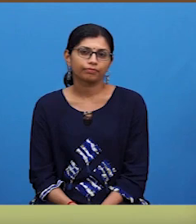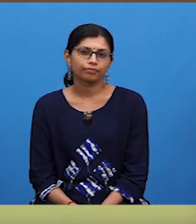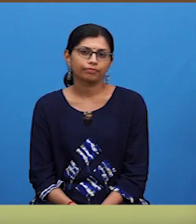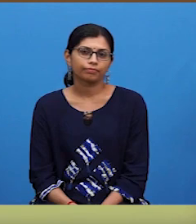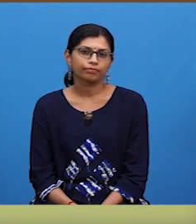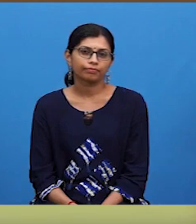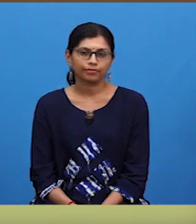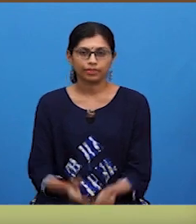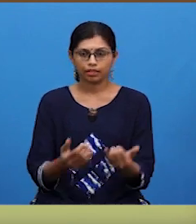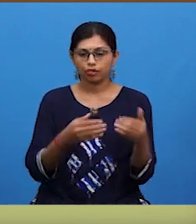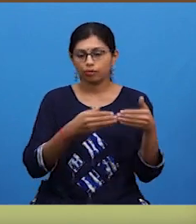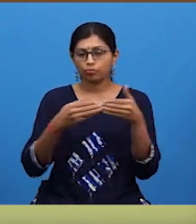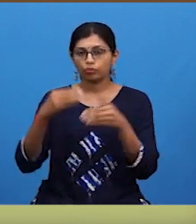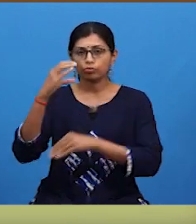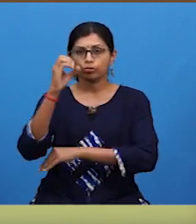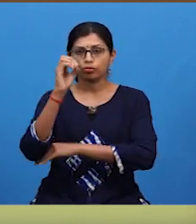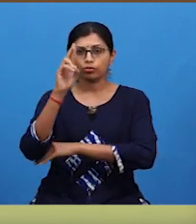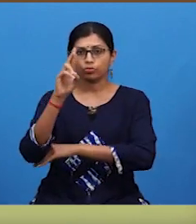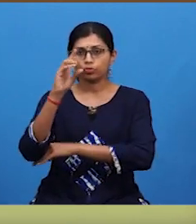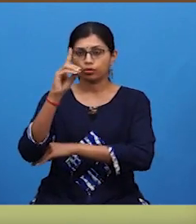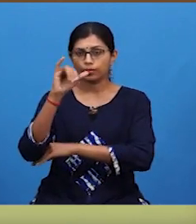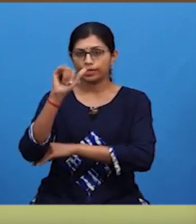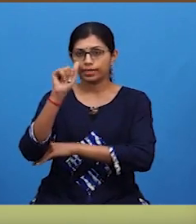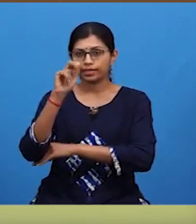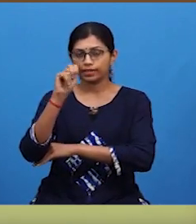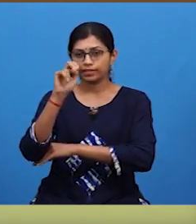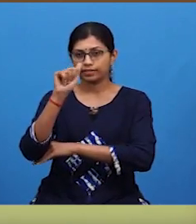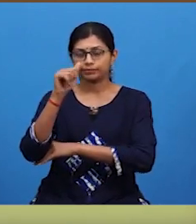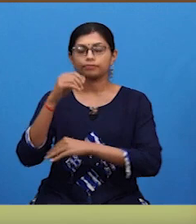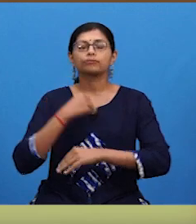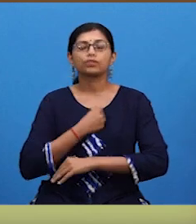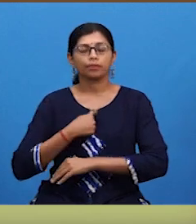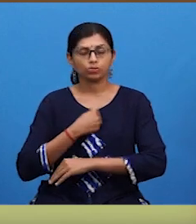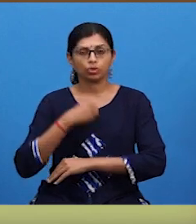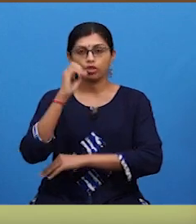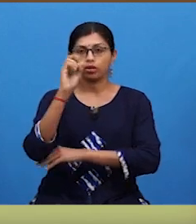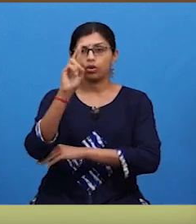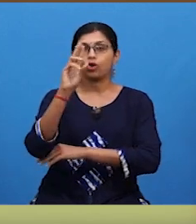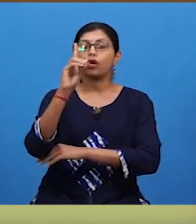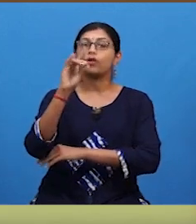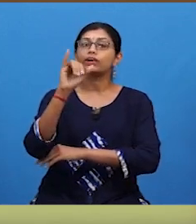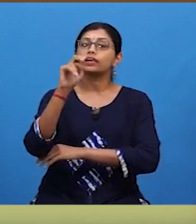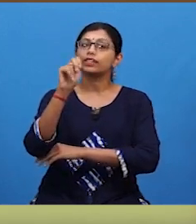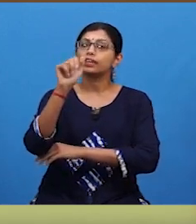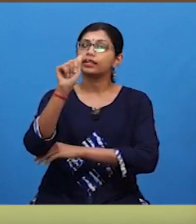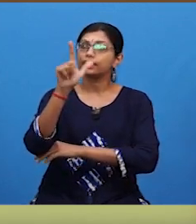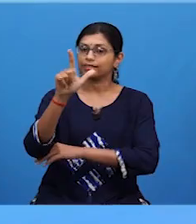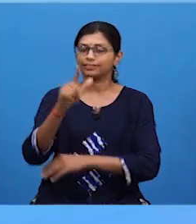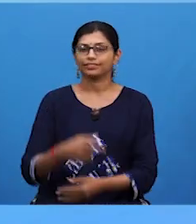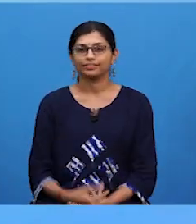the ordinal numbers found on calendars. Will you say them together with